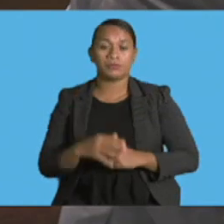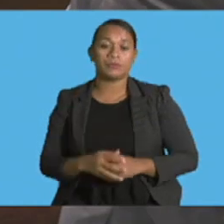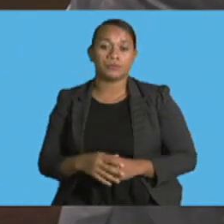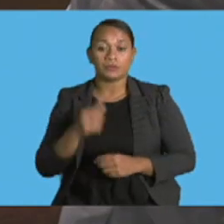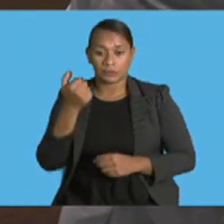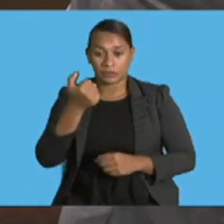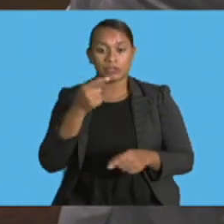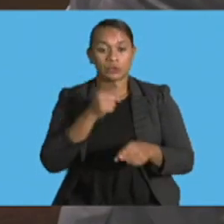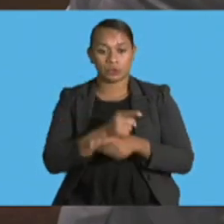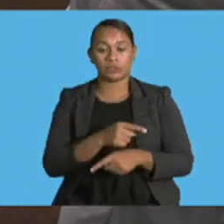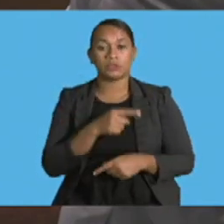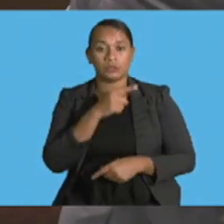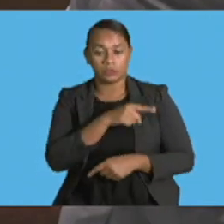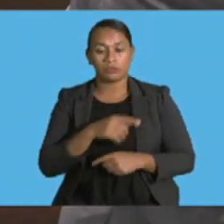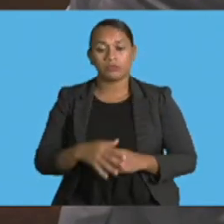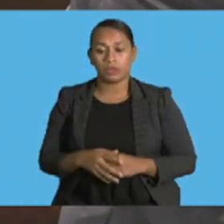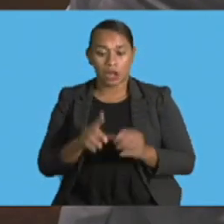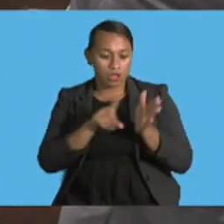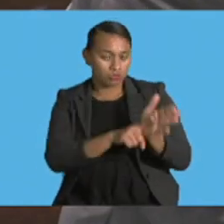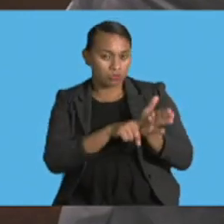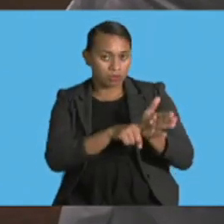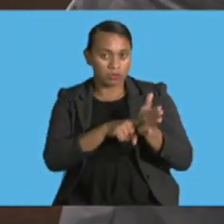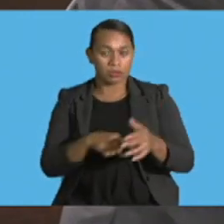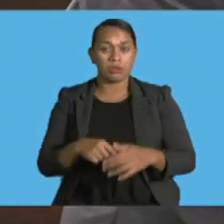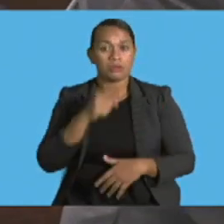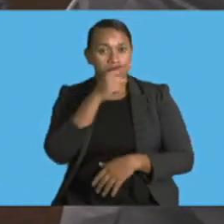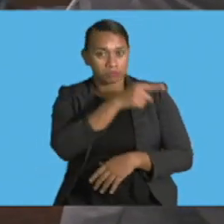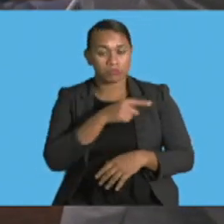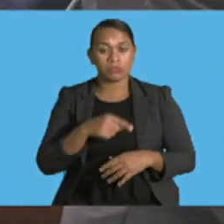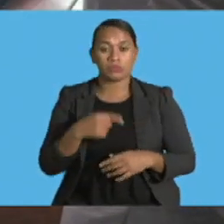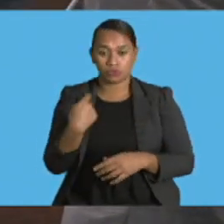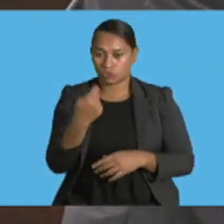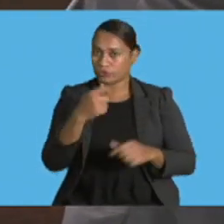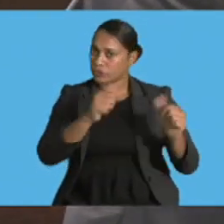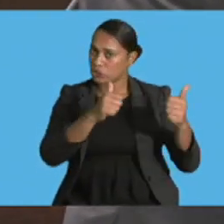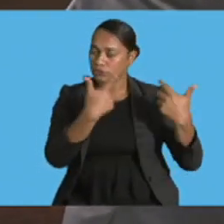Lautoka mill, and 18 weeks for Rarawai mill.